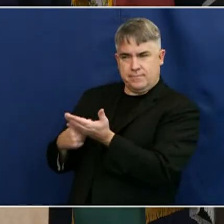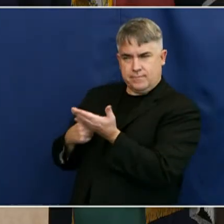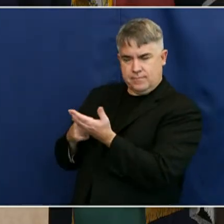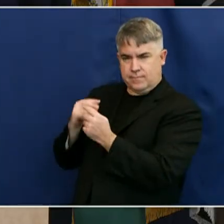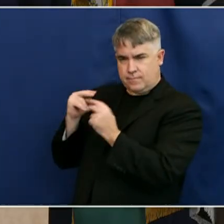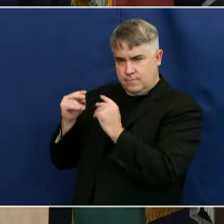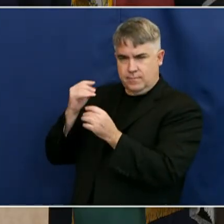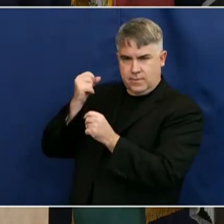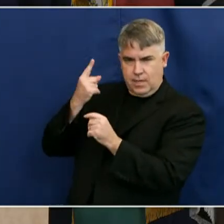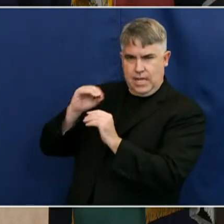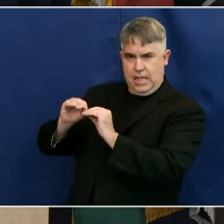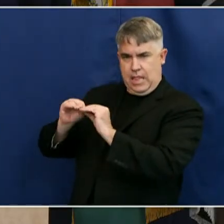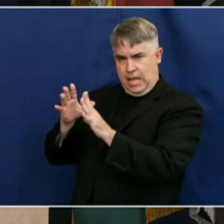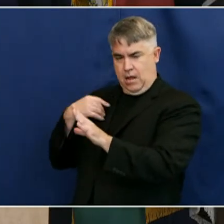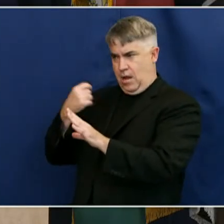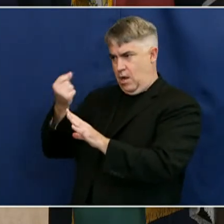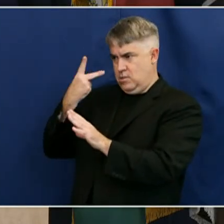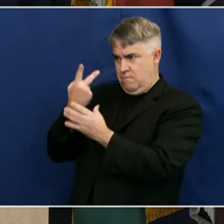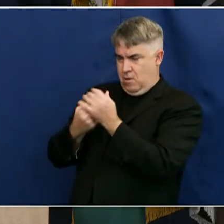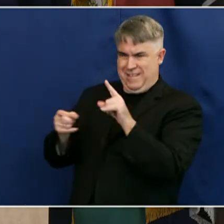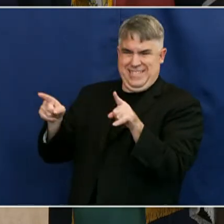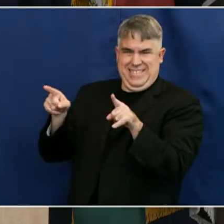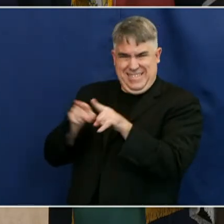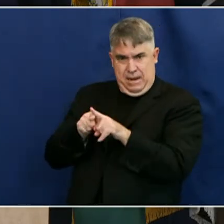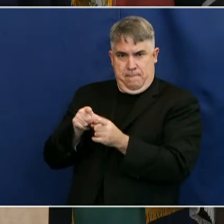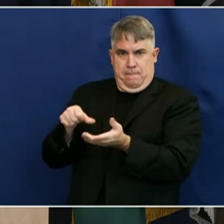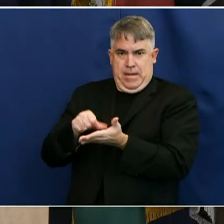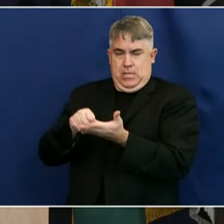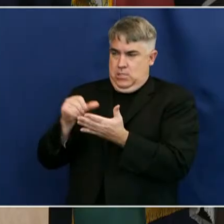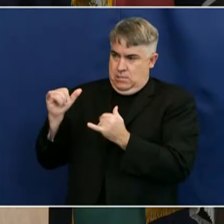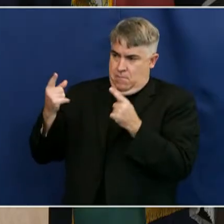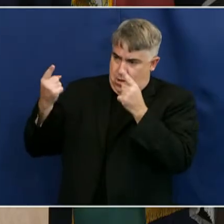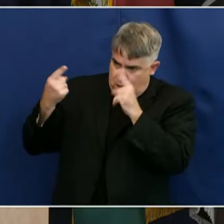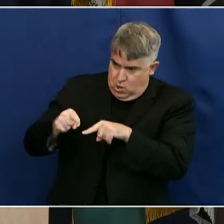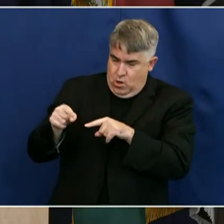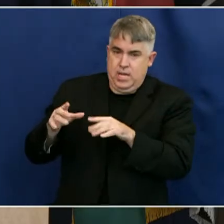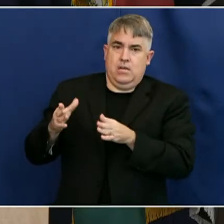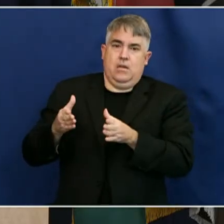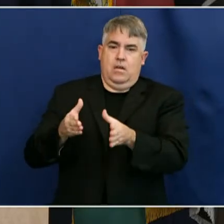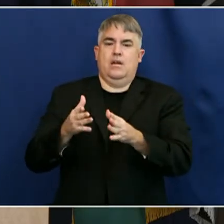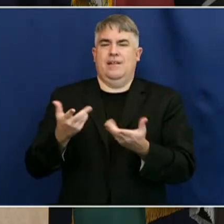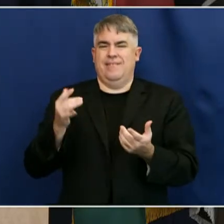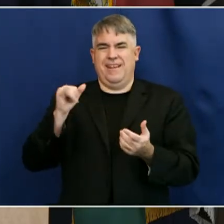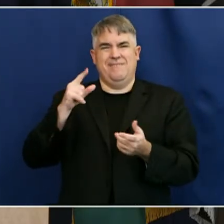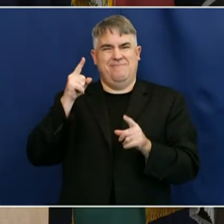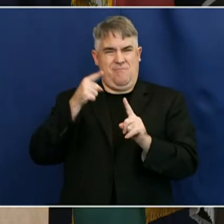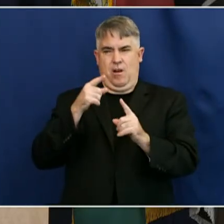point that best serves the people of San Diego County.